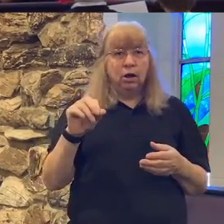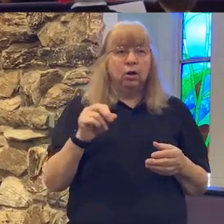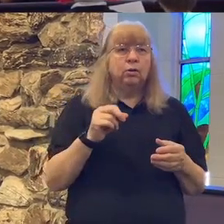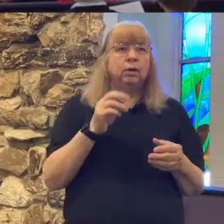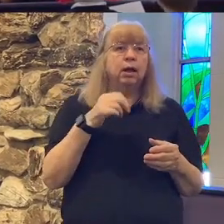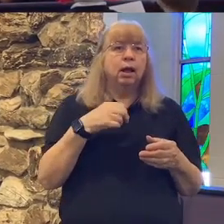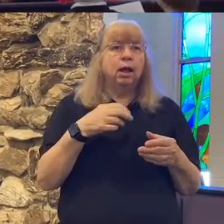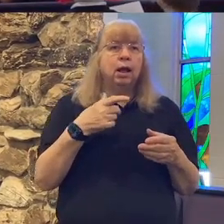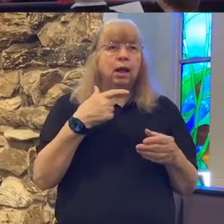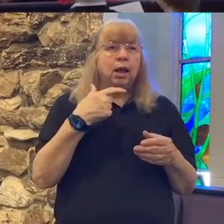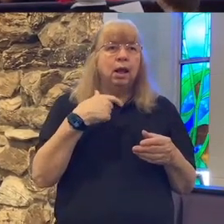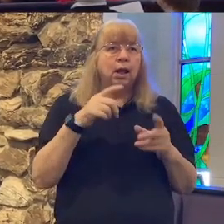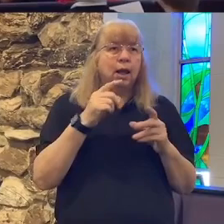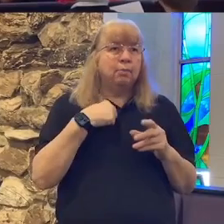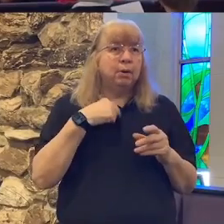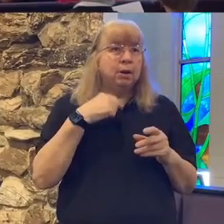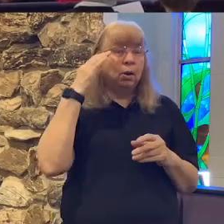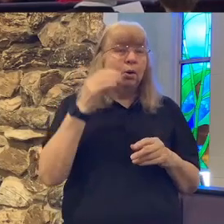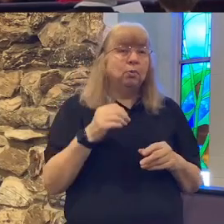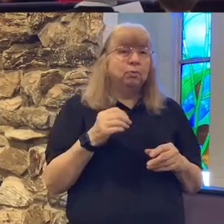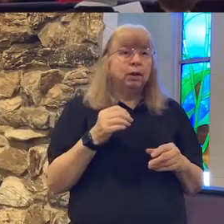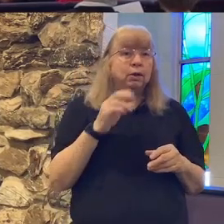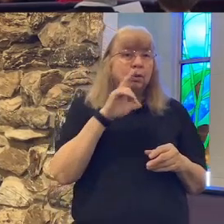and big. I like that idea.